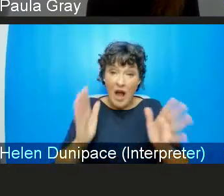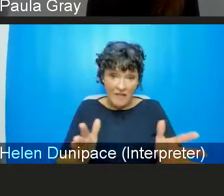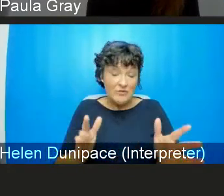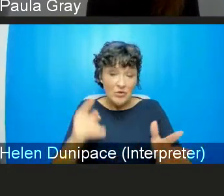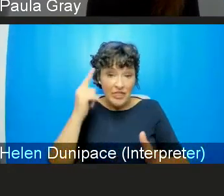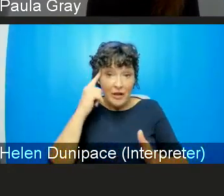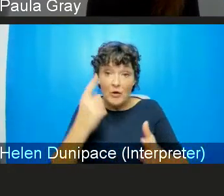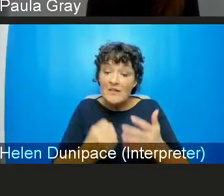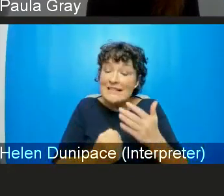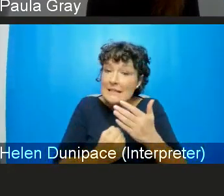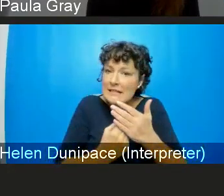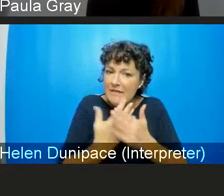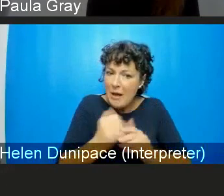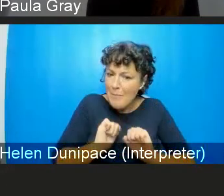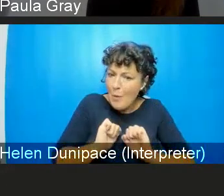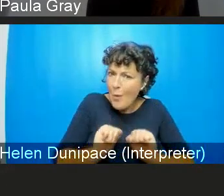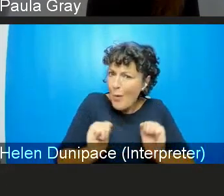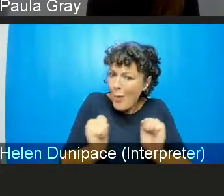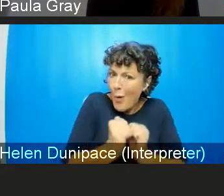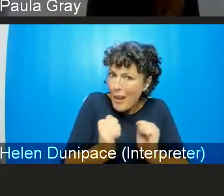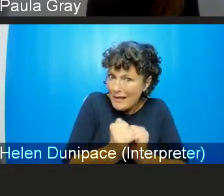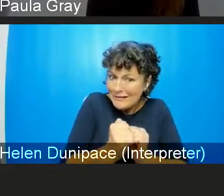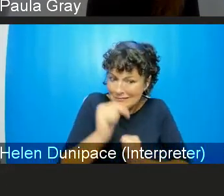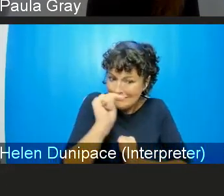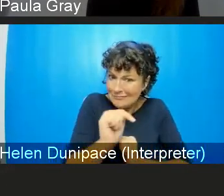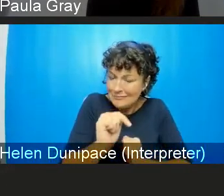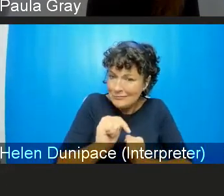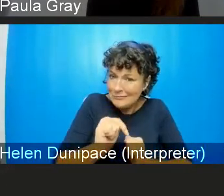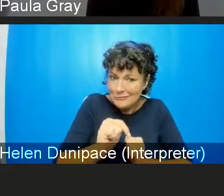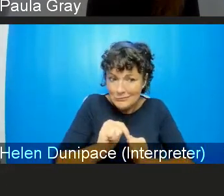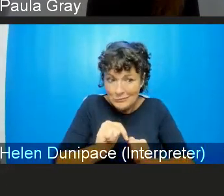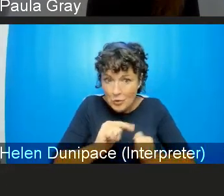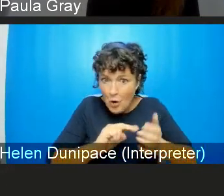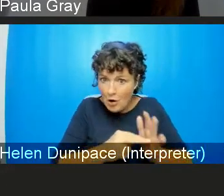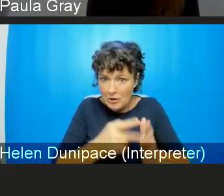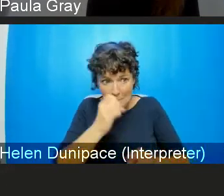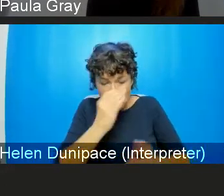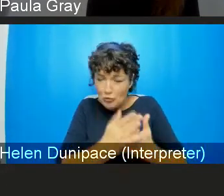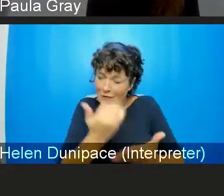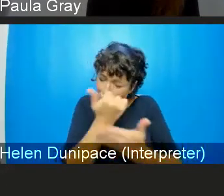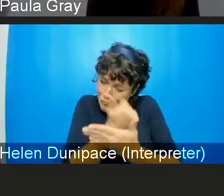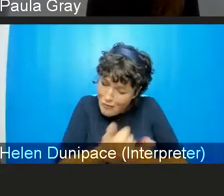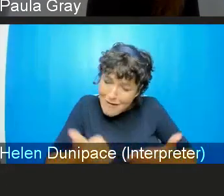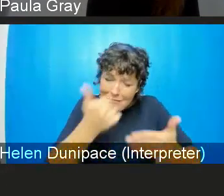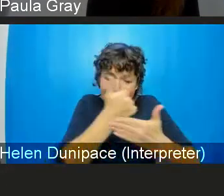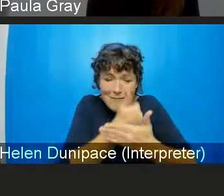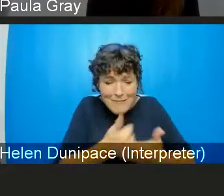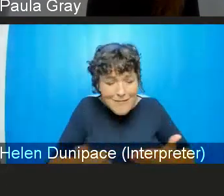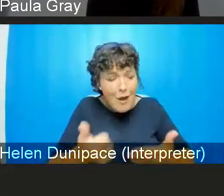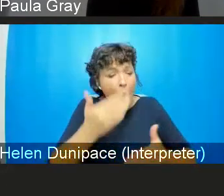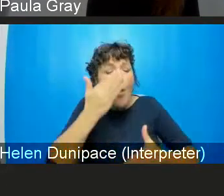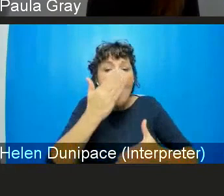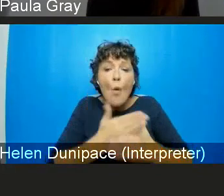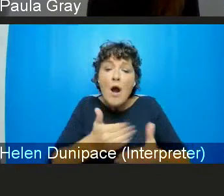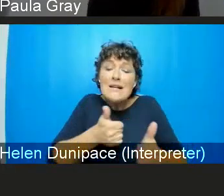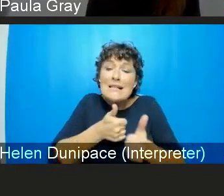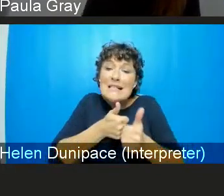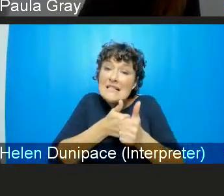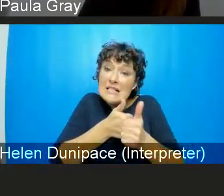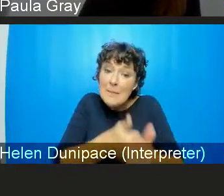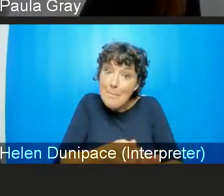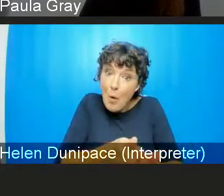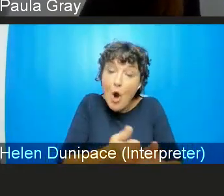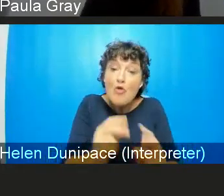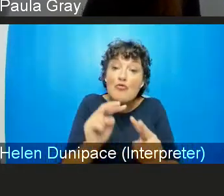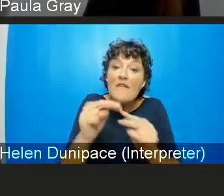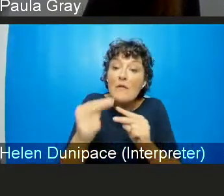colleagues within an organisation, regular in work support reviews tied in with the performance review as well to